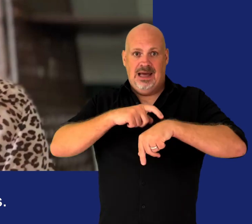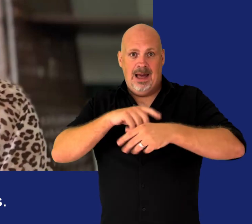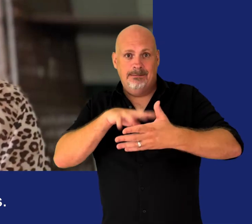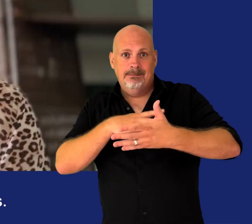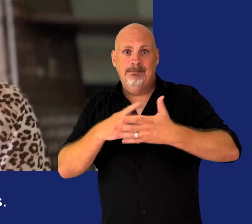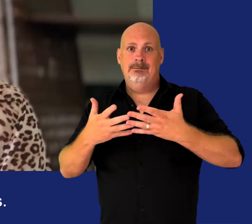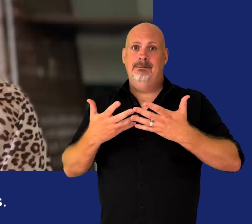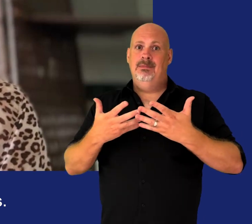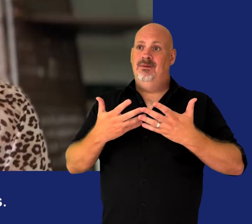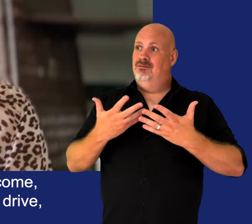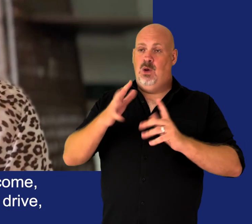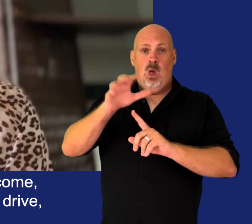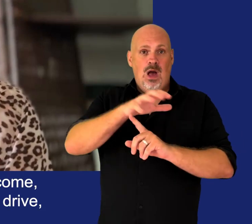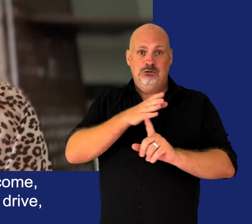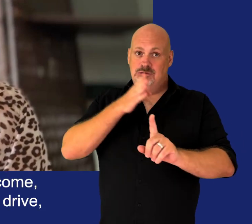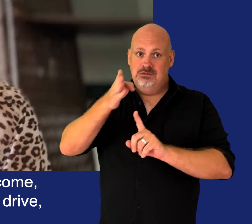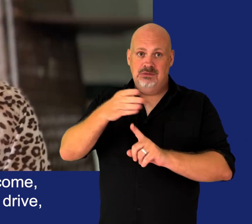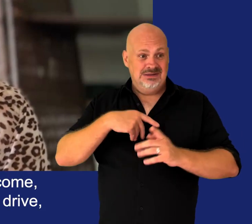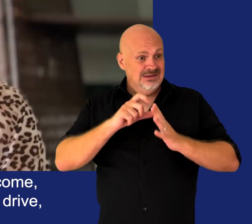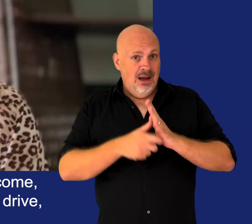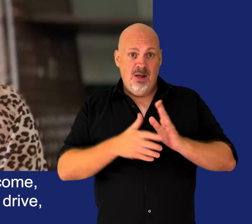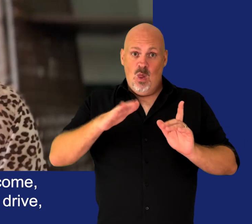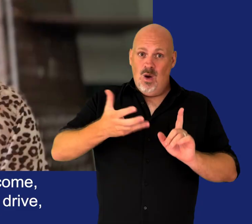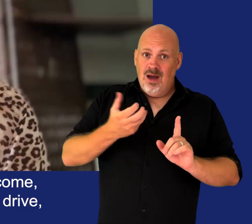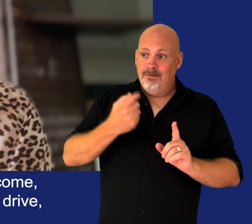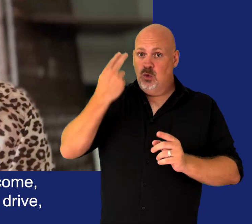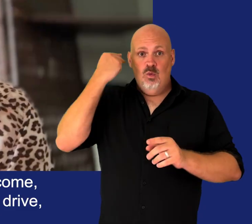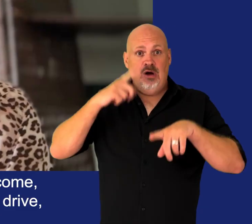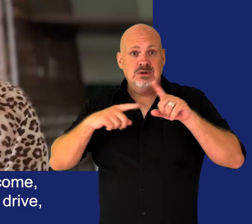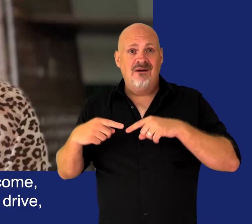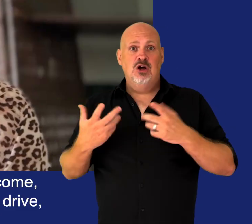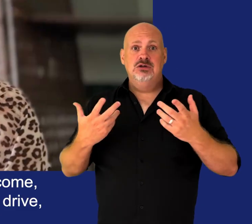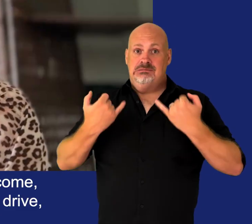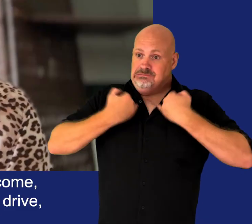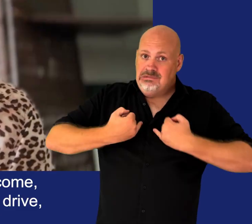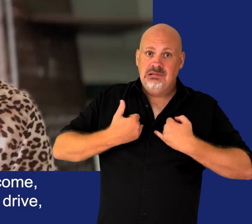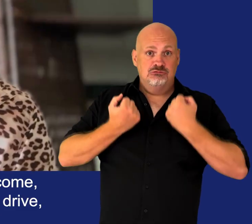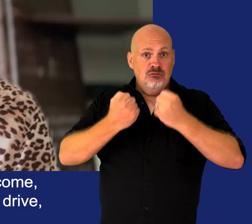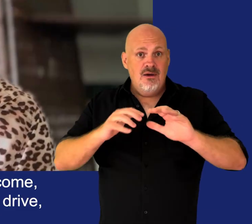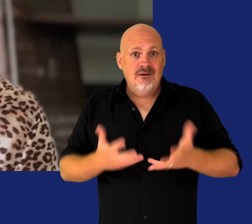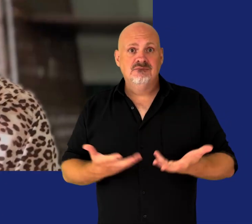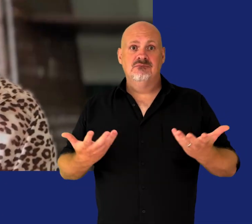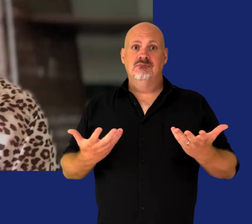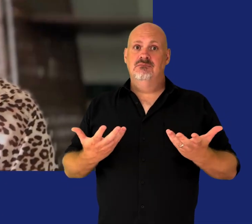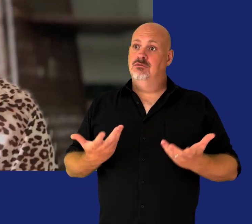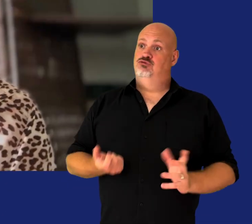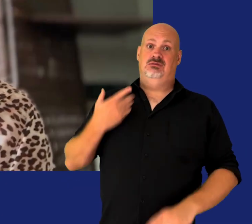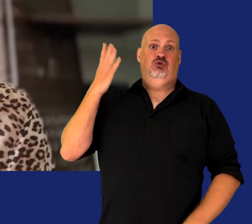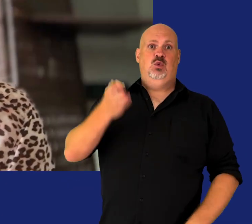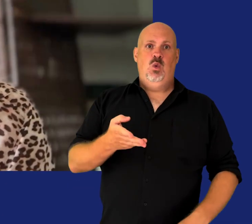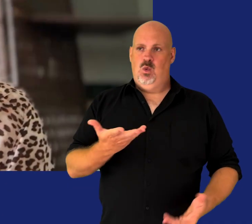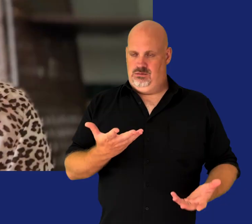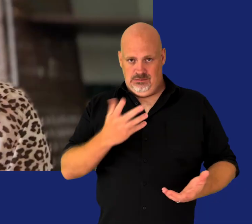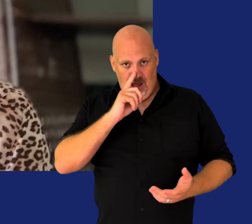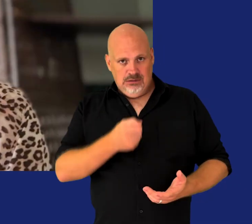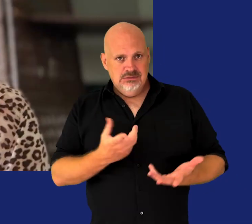or locations. If someone is disabled and on a low income, neurodivergent, chronically ill, doesn't drive, then just come along is